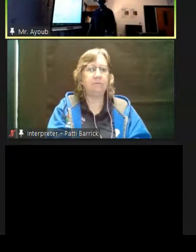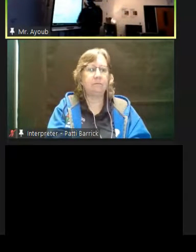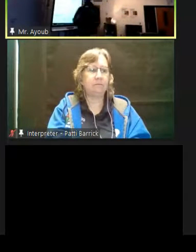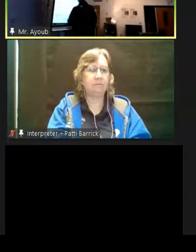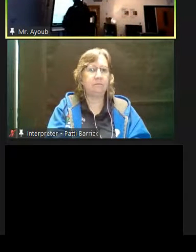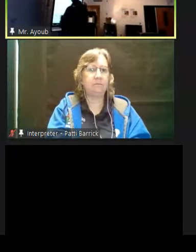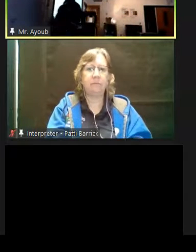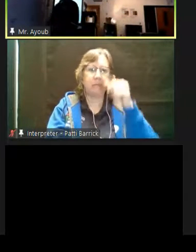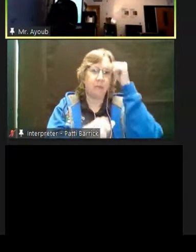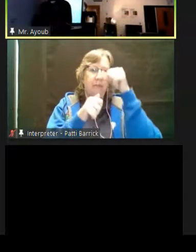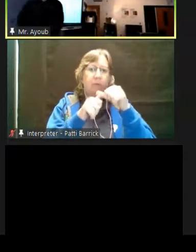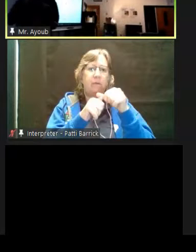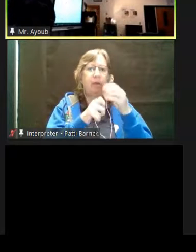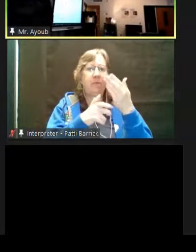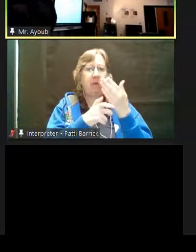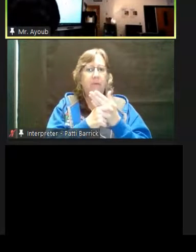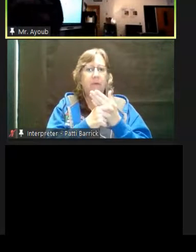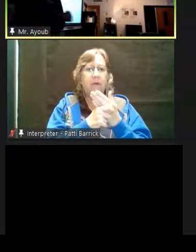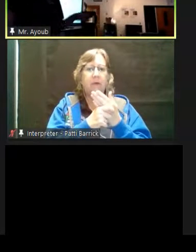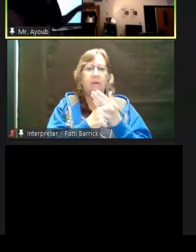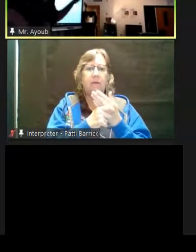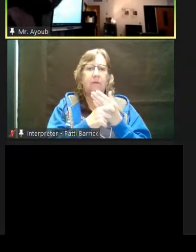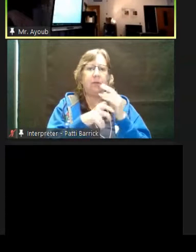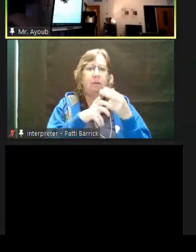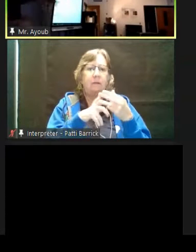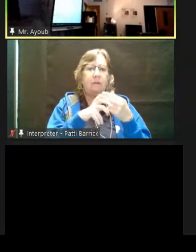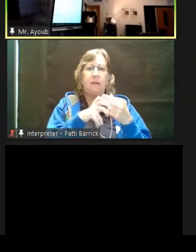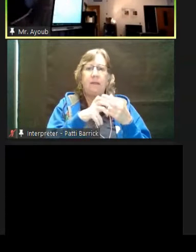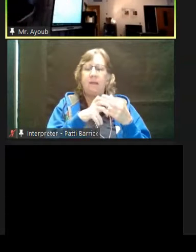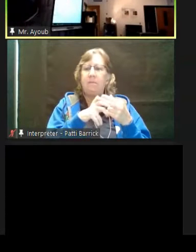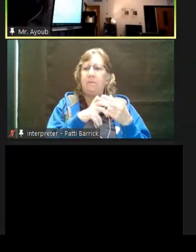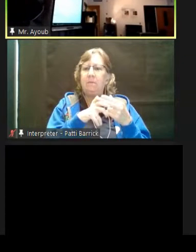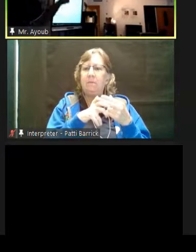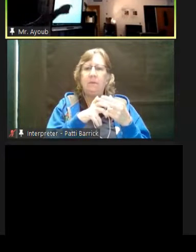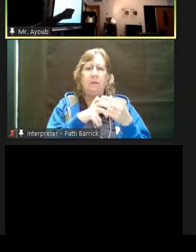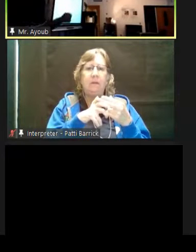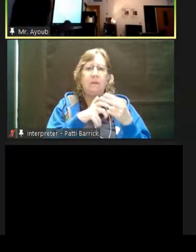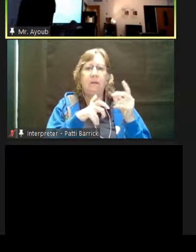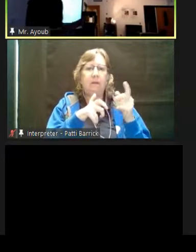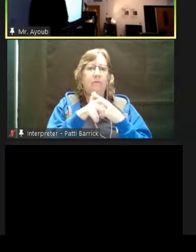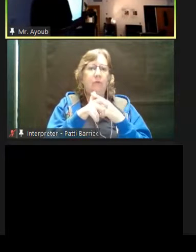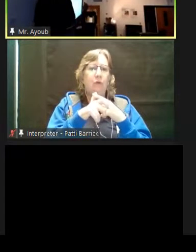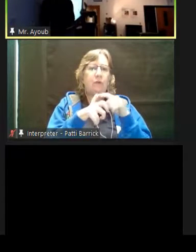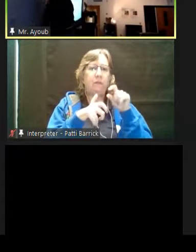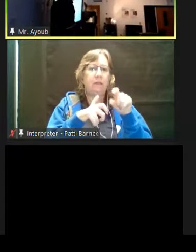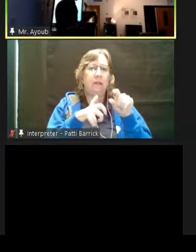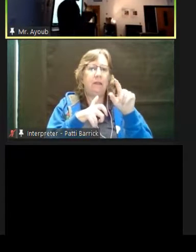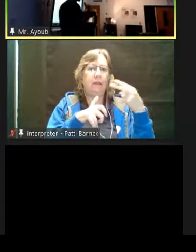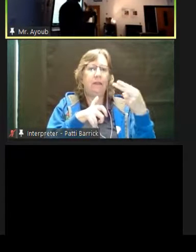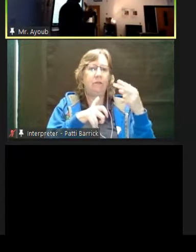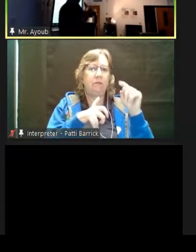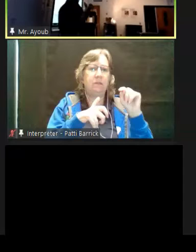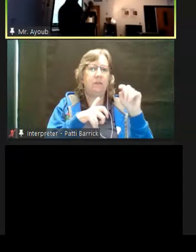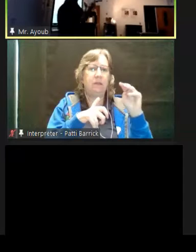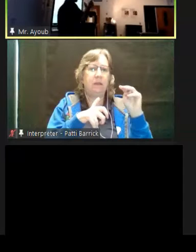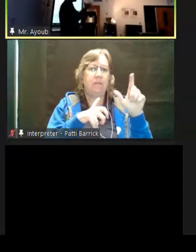Remember, the file name has to be .html. So I call this first .html. And if you don't do that, then you will